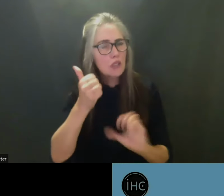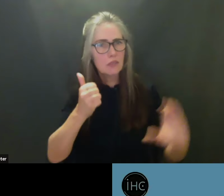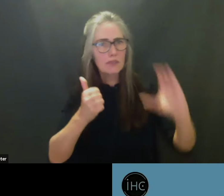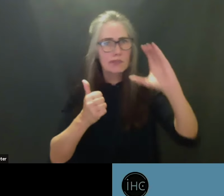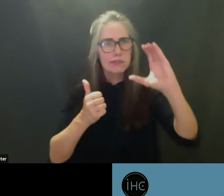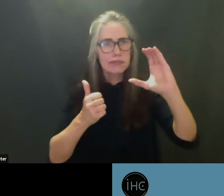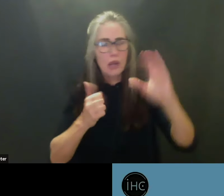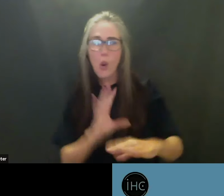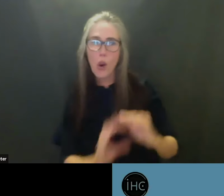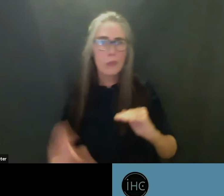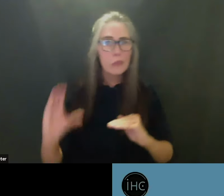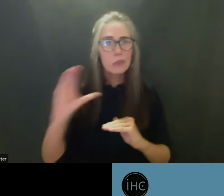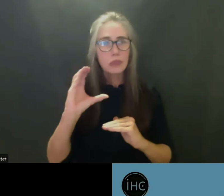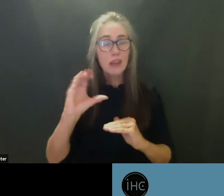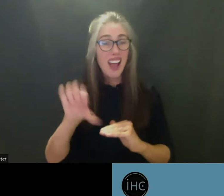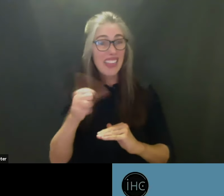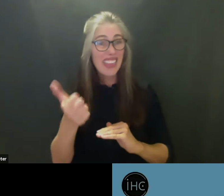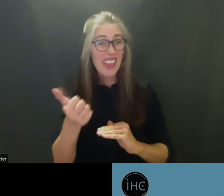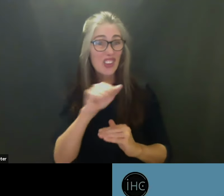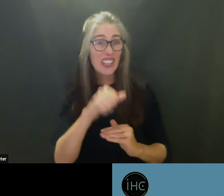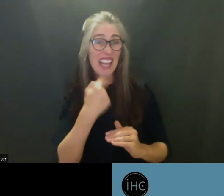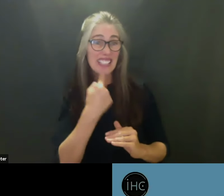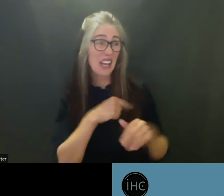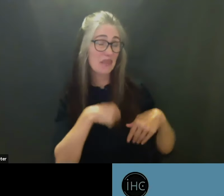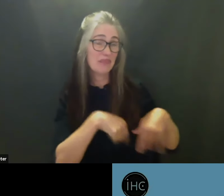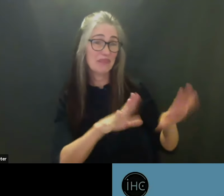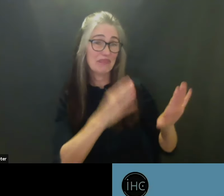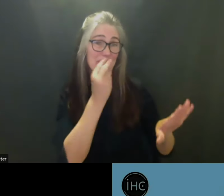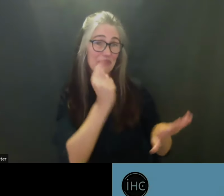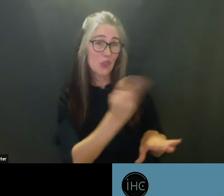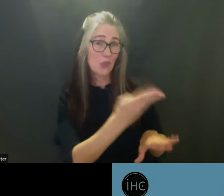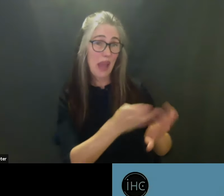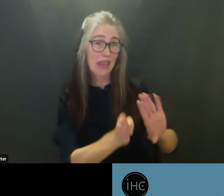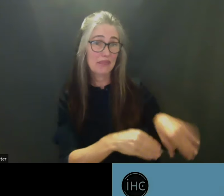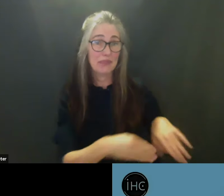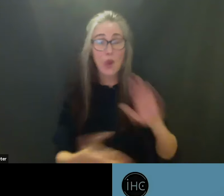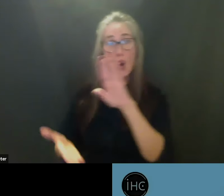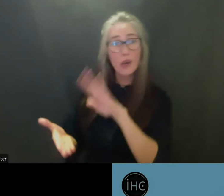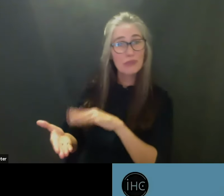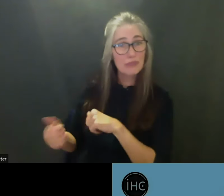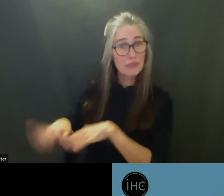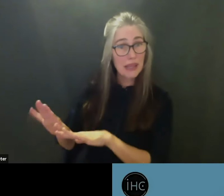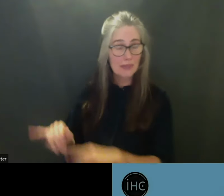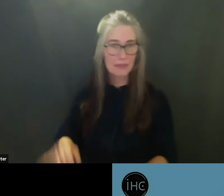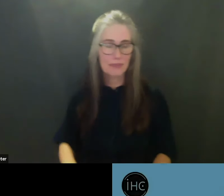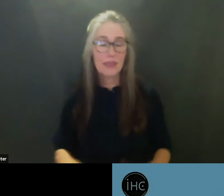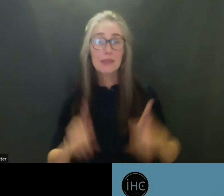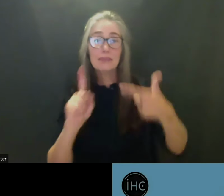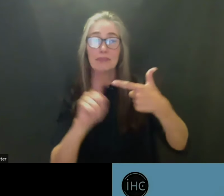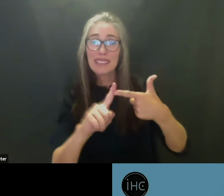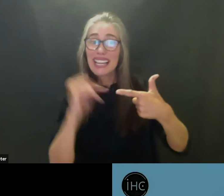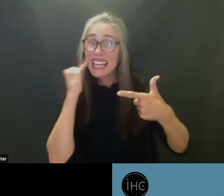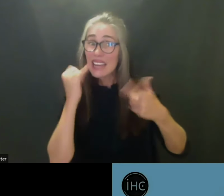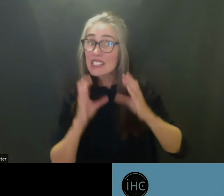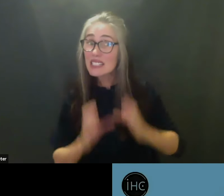And that's a big problem. Okay. If a citizen wishes to abstain in an election and live with the majority's choice, why shouldn't